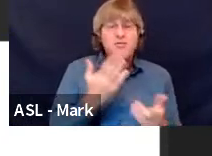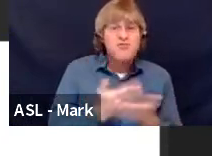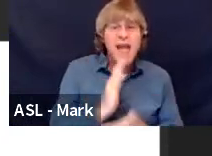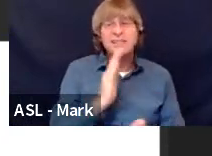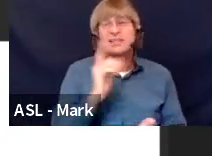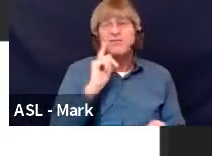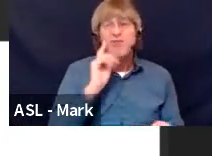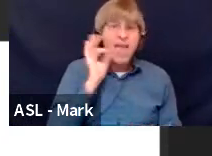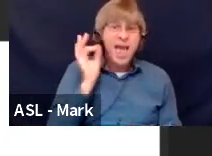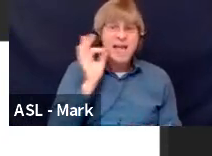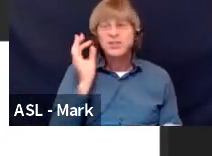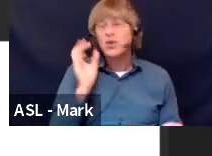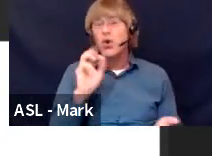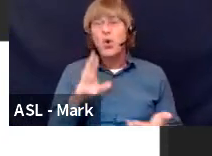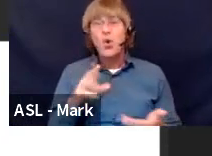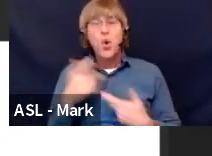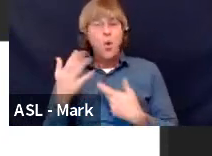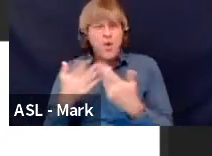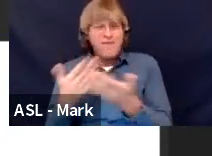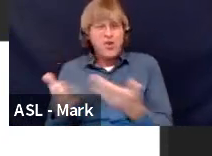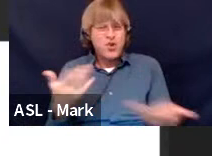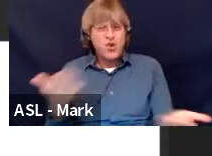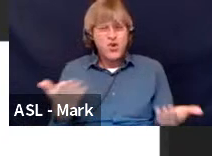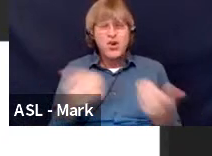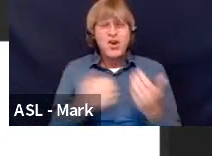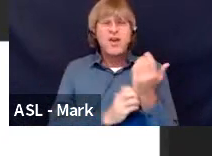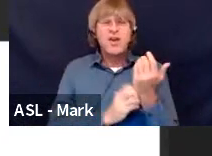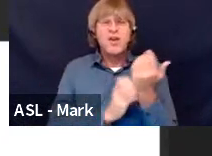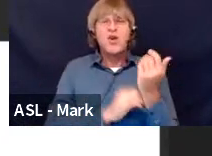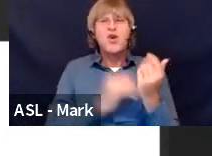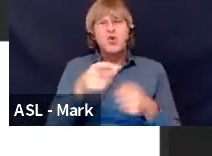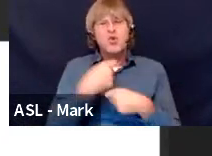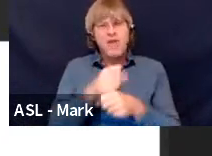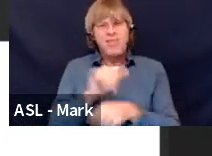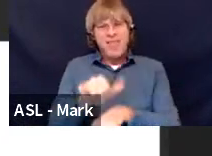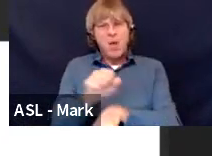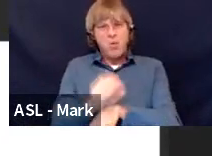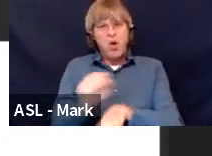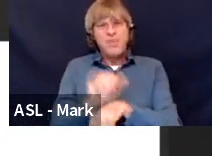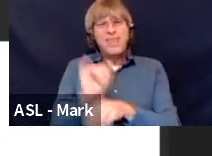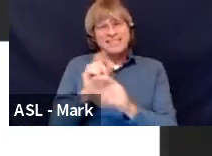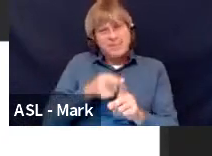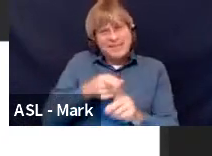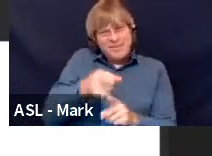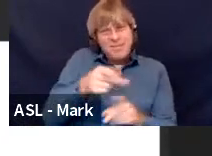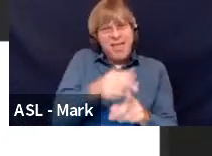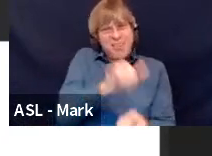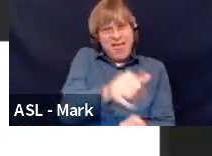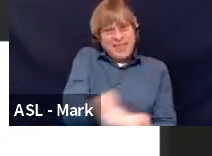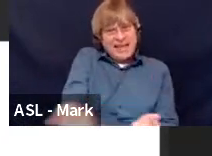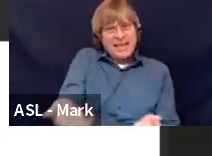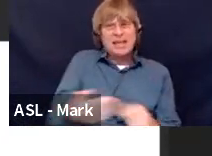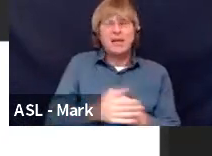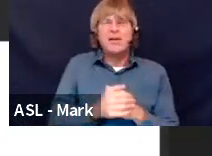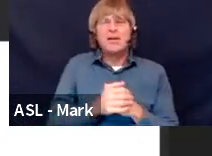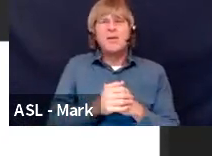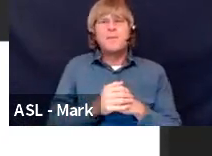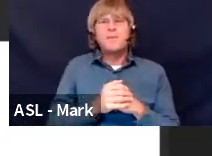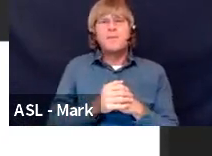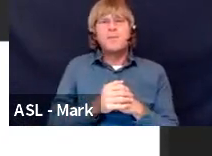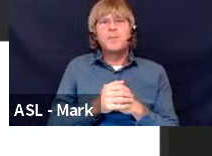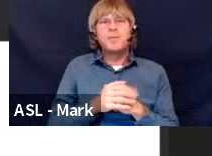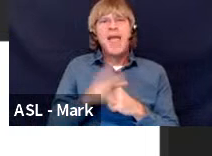for cats or whatever, you create work that's specifically about that thing